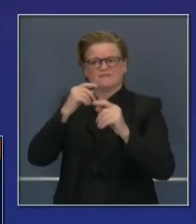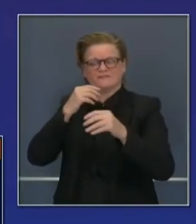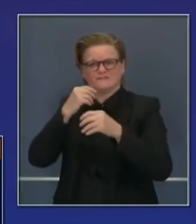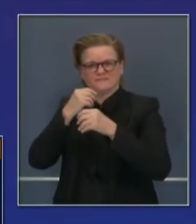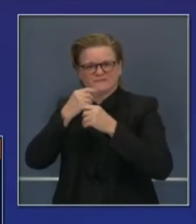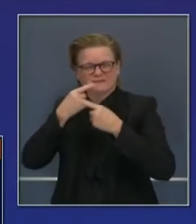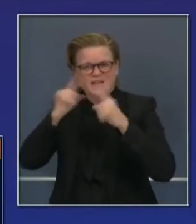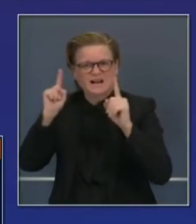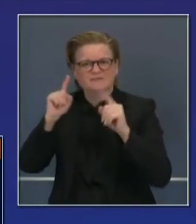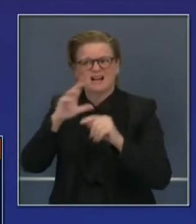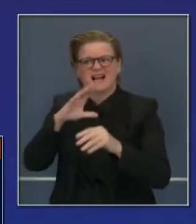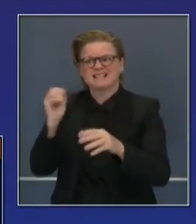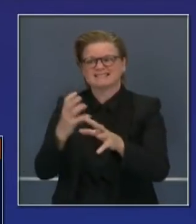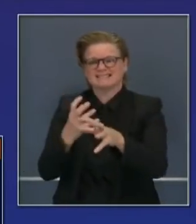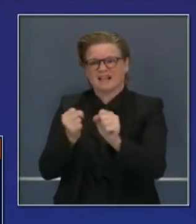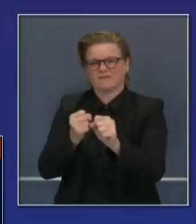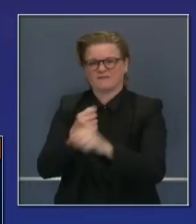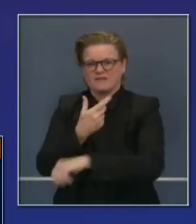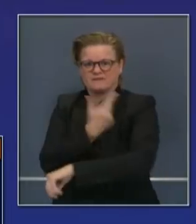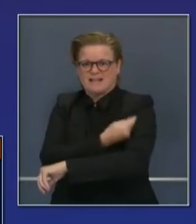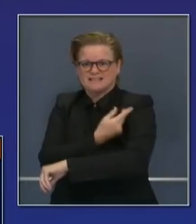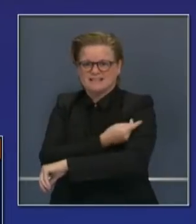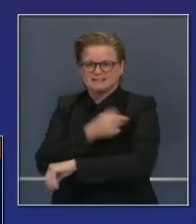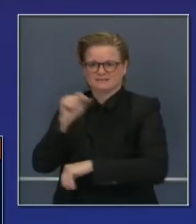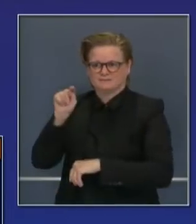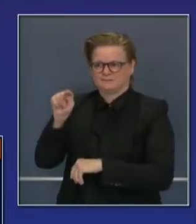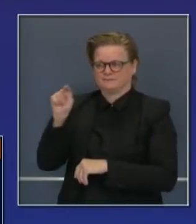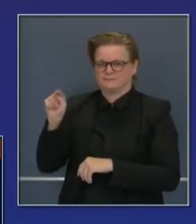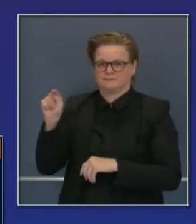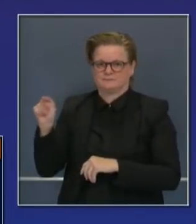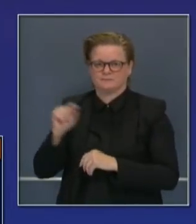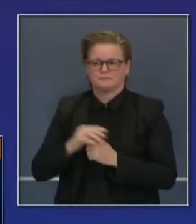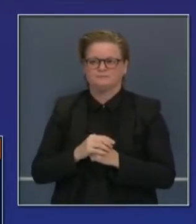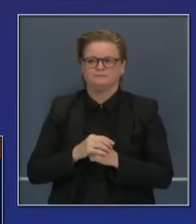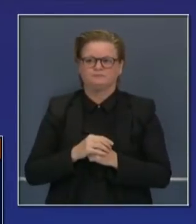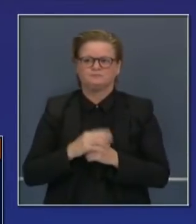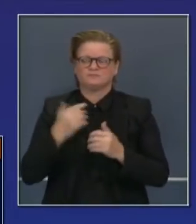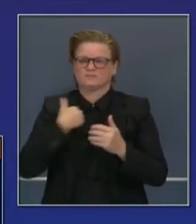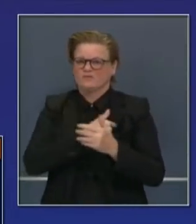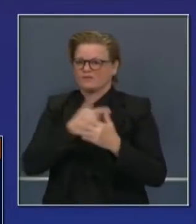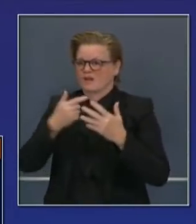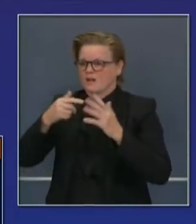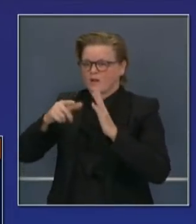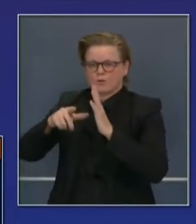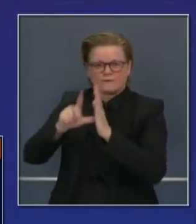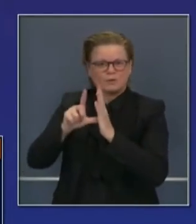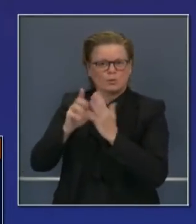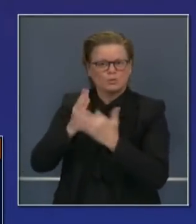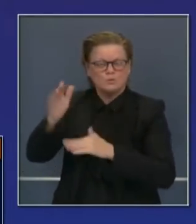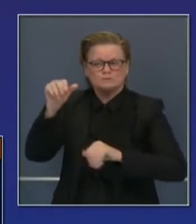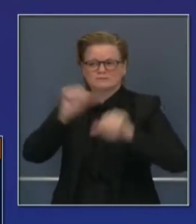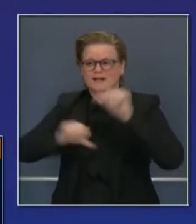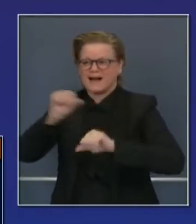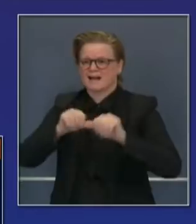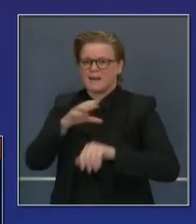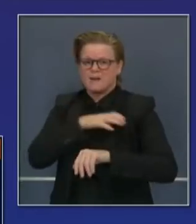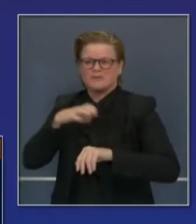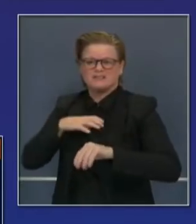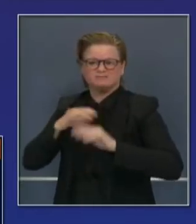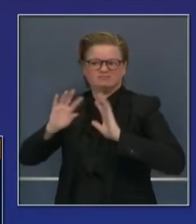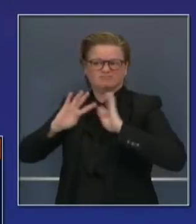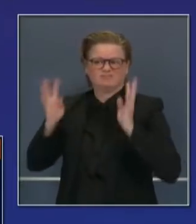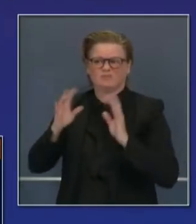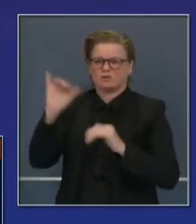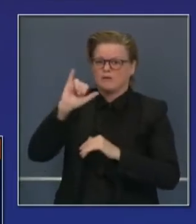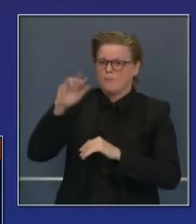these vaccines. We have reviewed through our scientific safety committee in concert with Washington State and Oregon and with